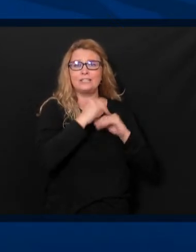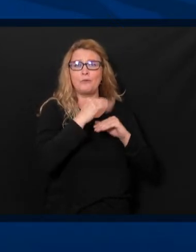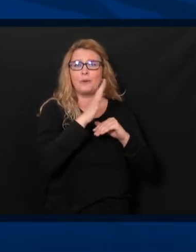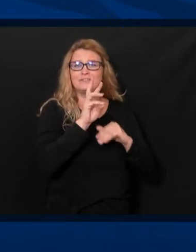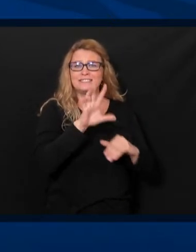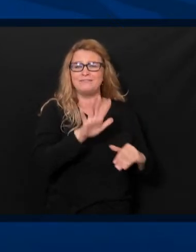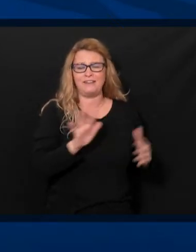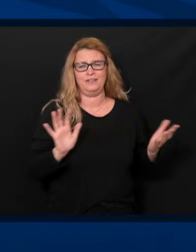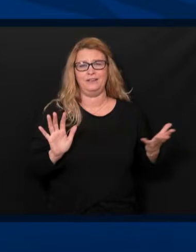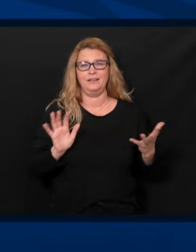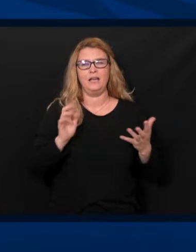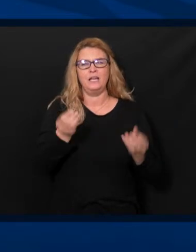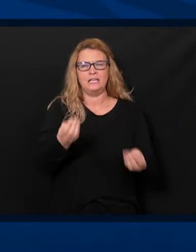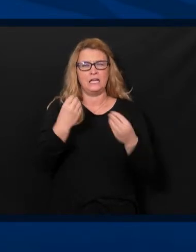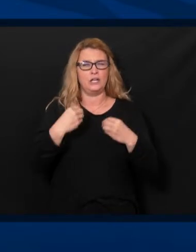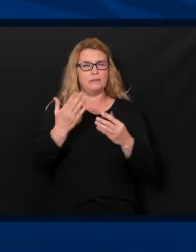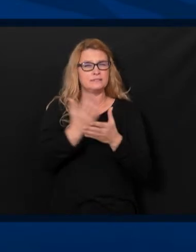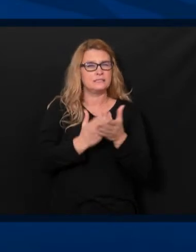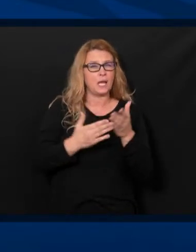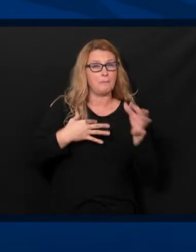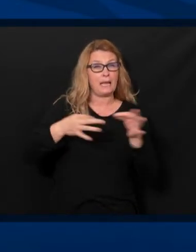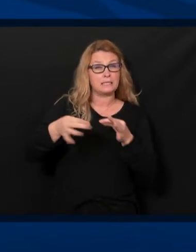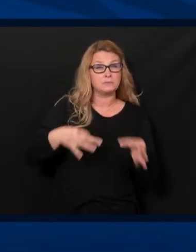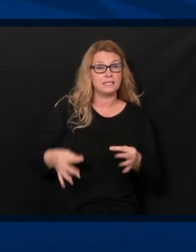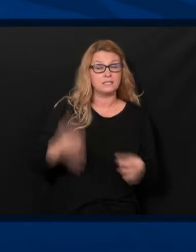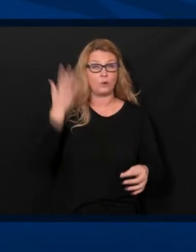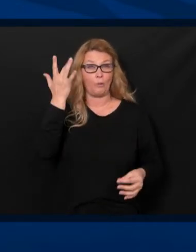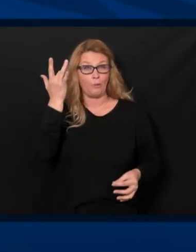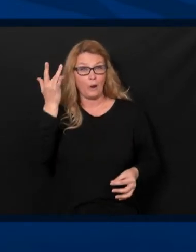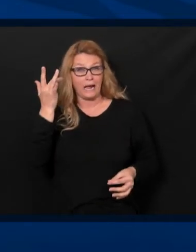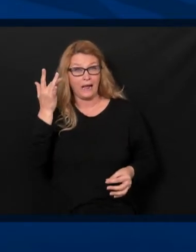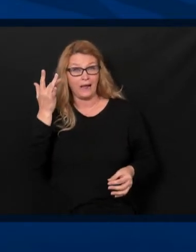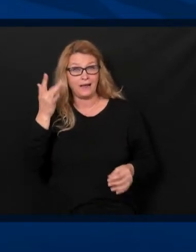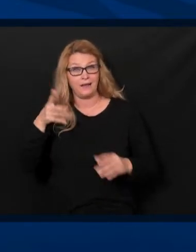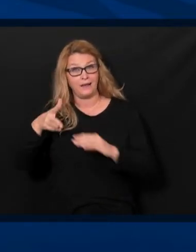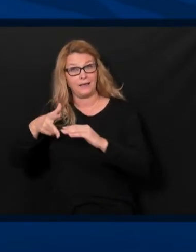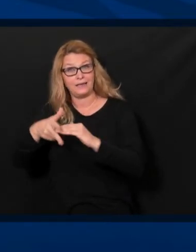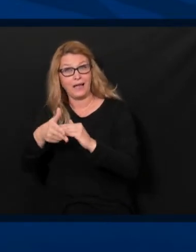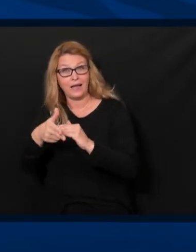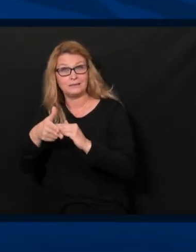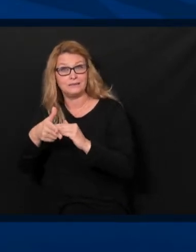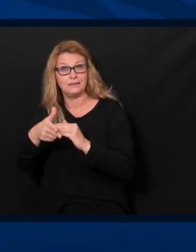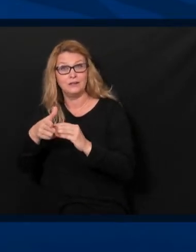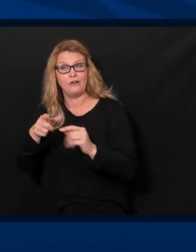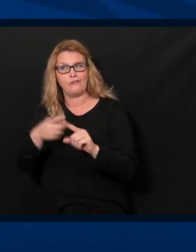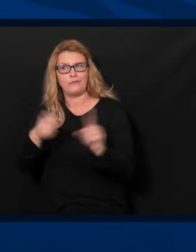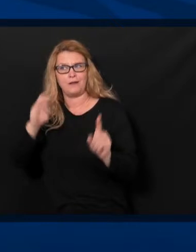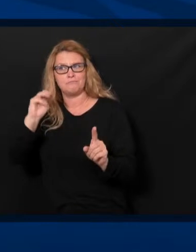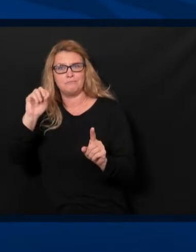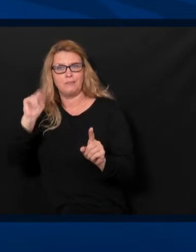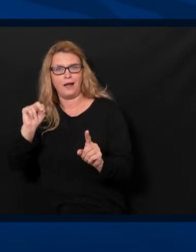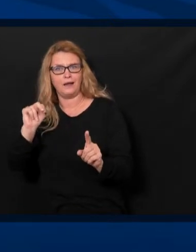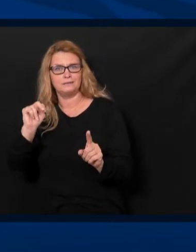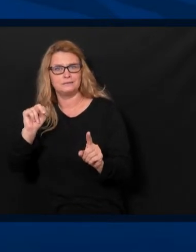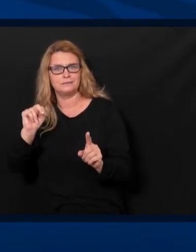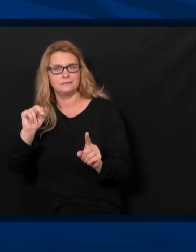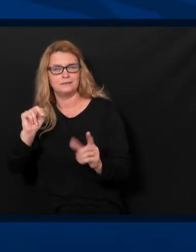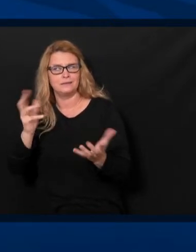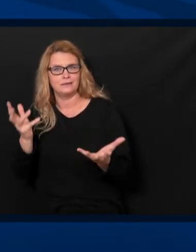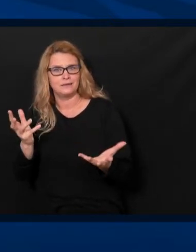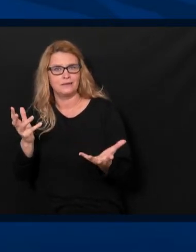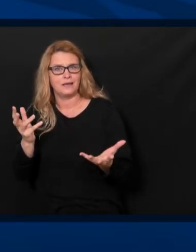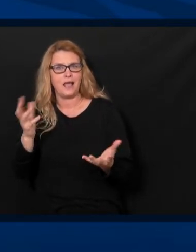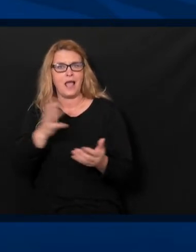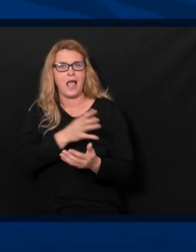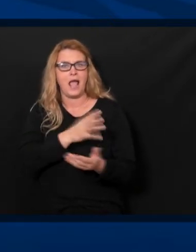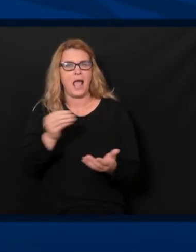you just give some explanation as to why the state would divert doses away from effective distribution sites? And secondly, has the